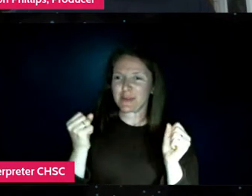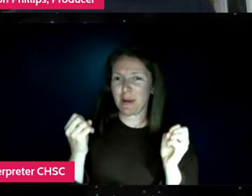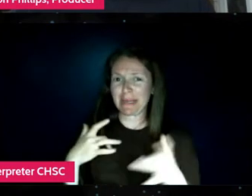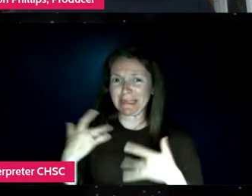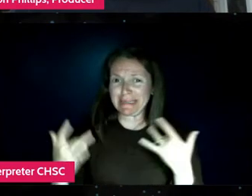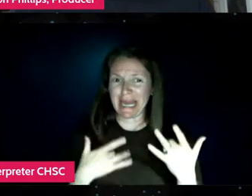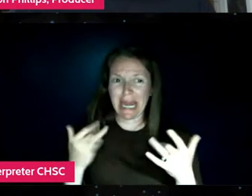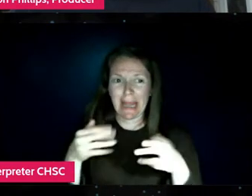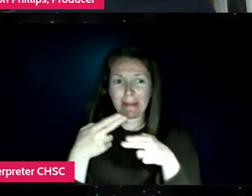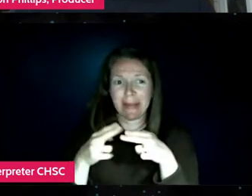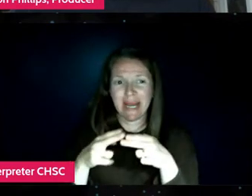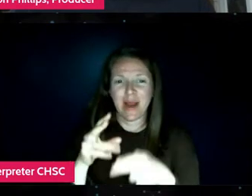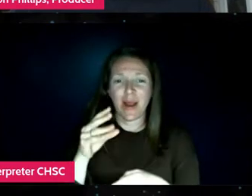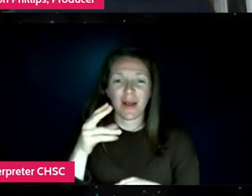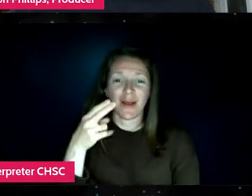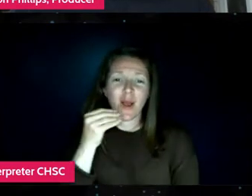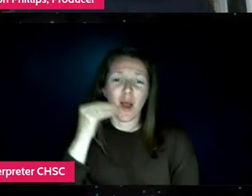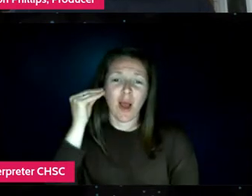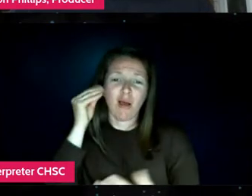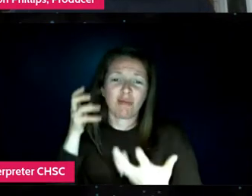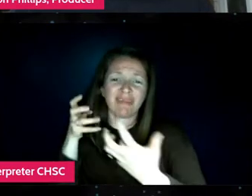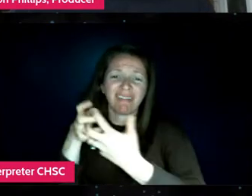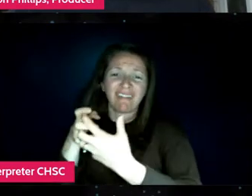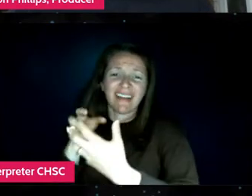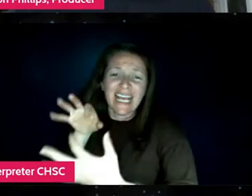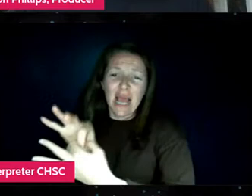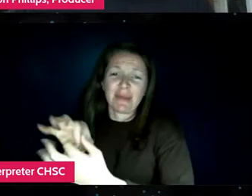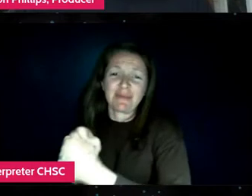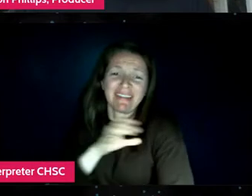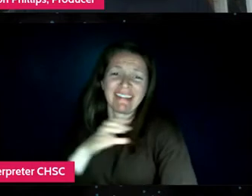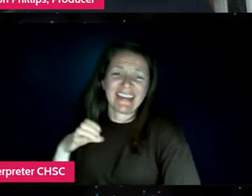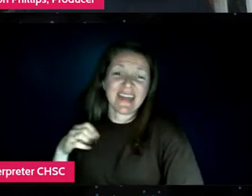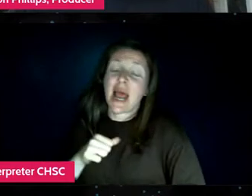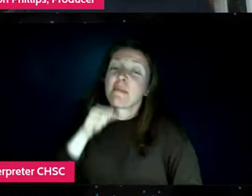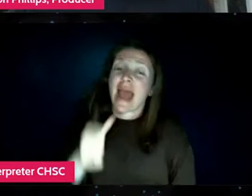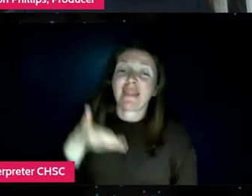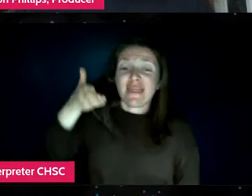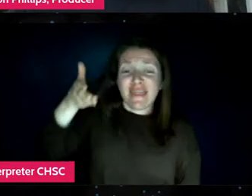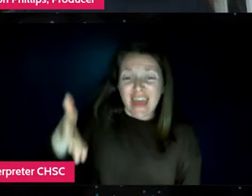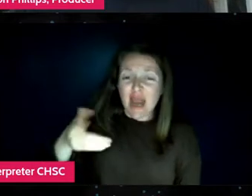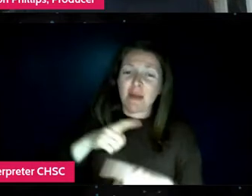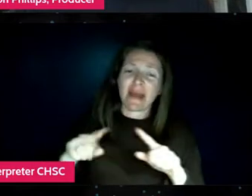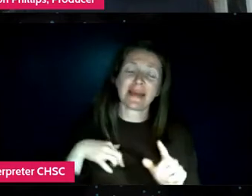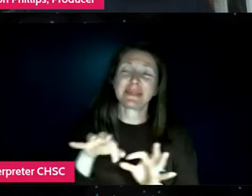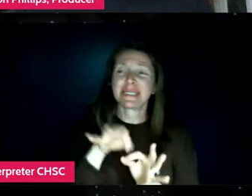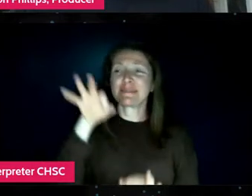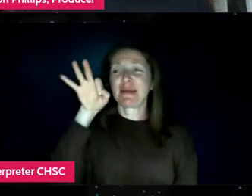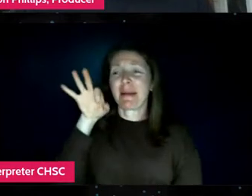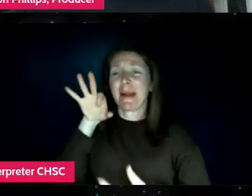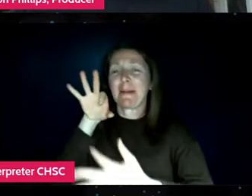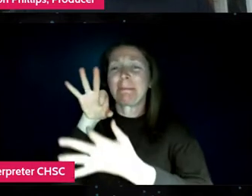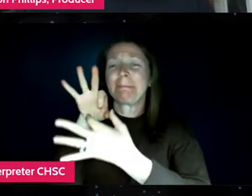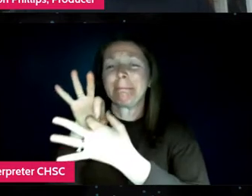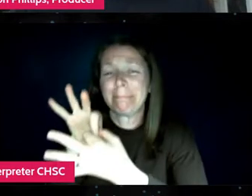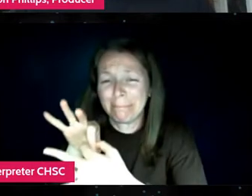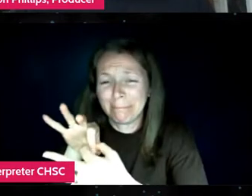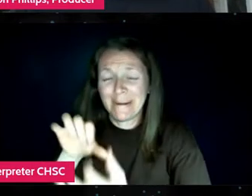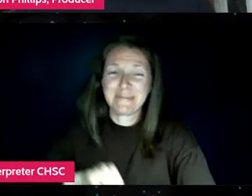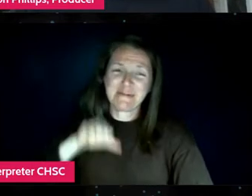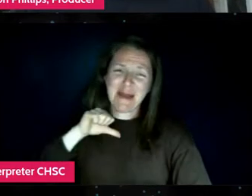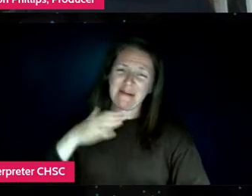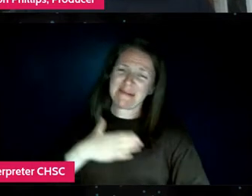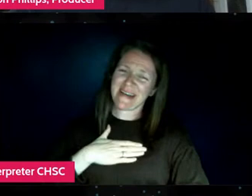mini homecoming for me to Cleveland. So even though I'm not there physically, I am there in spirit, and I'm very proud of my alma mater,